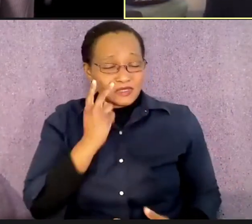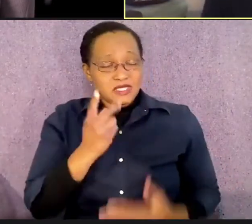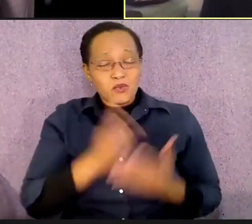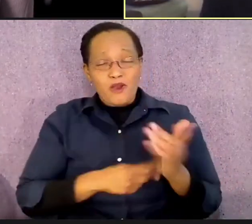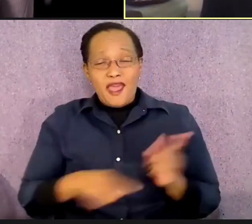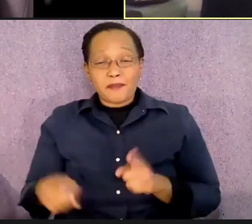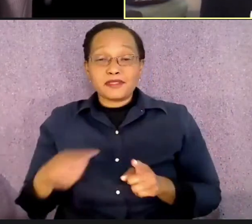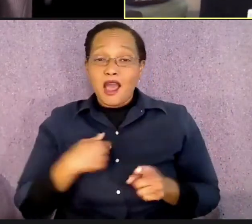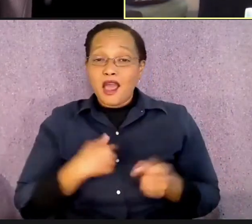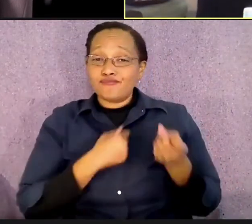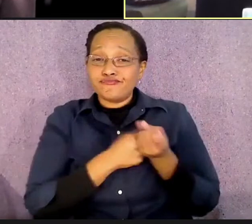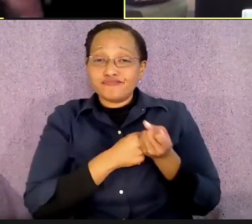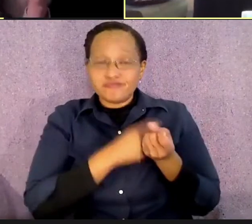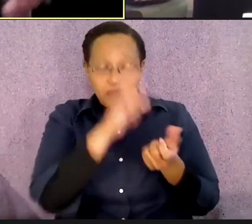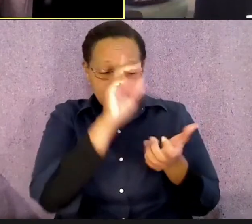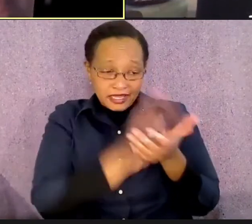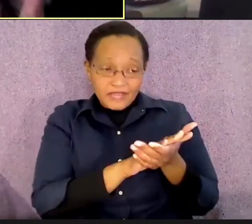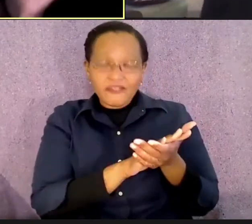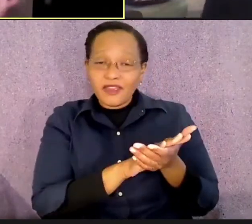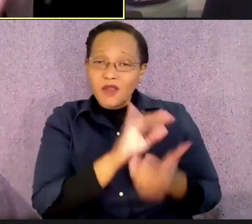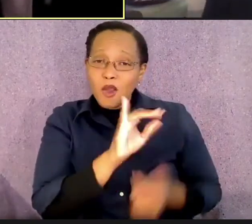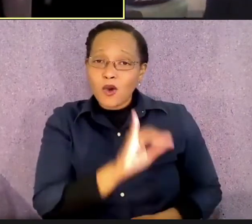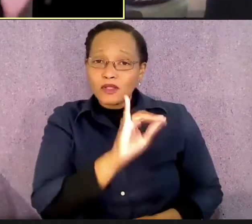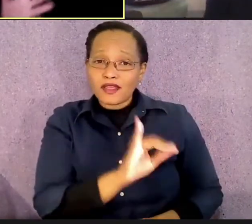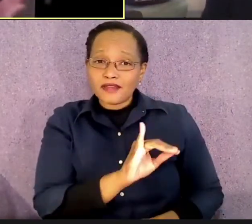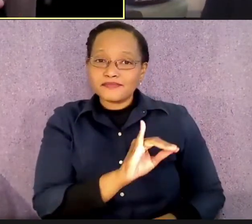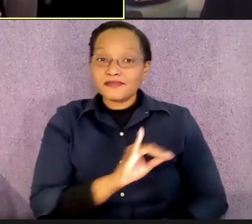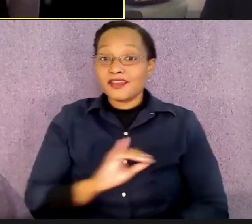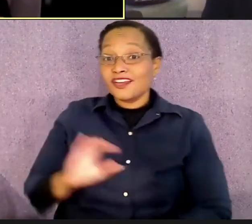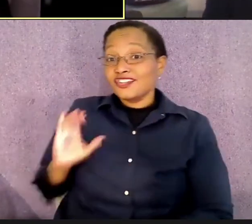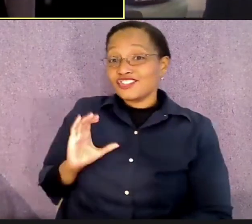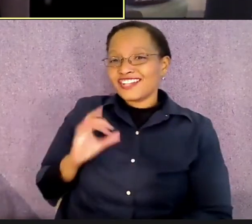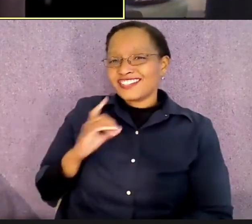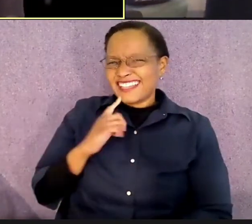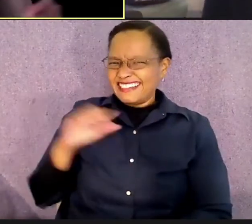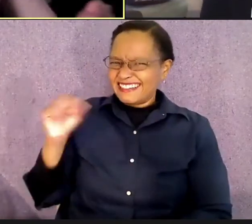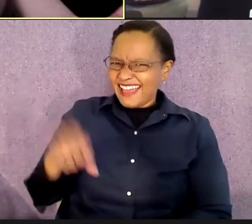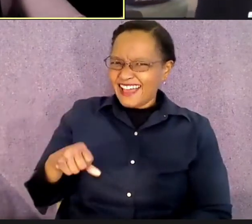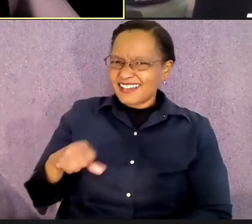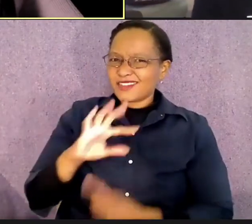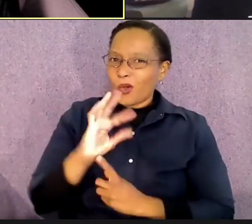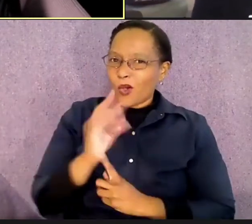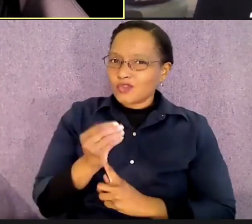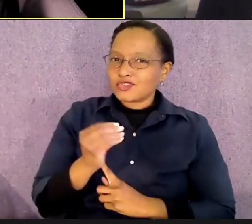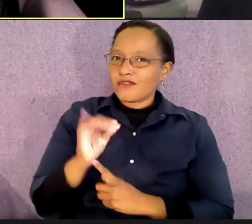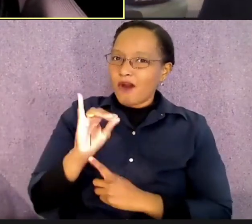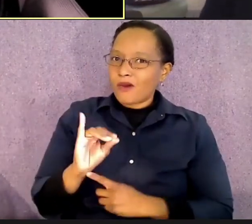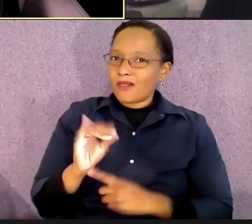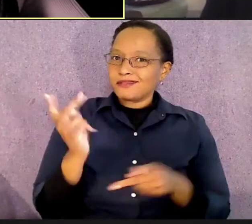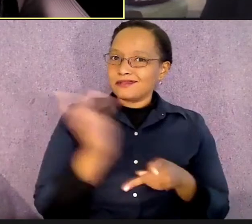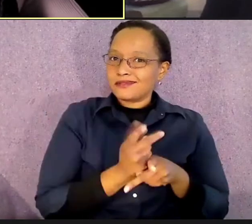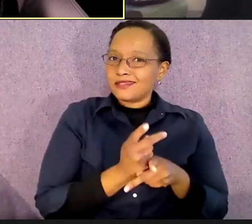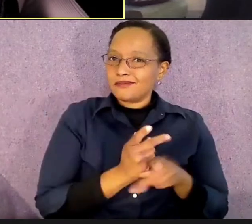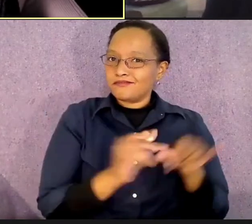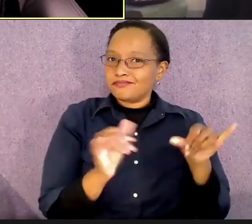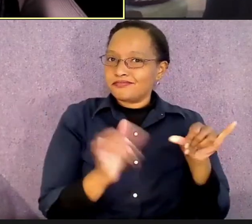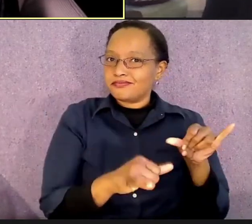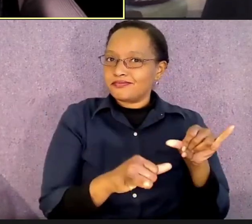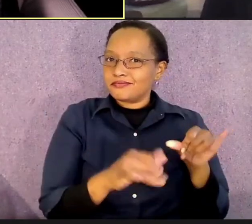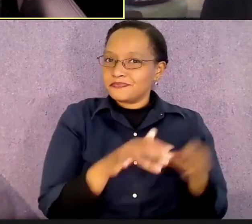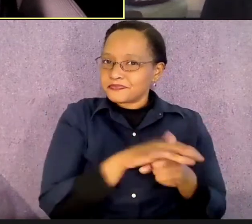that. That's good. And keeping the culture of Oakland and Oakland too. Yes. We have another one here that